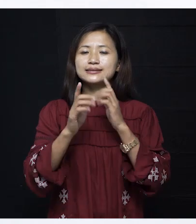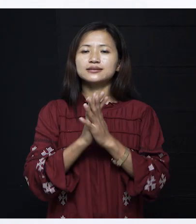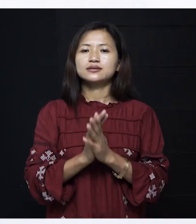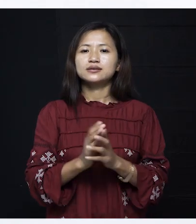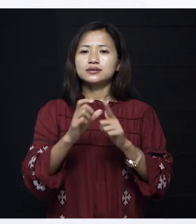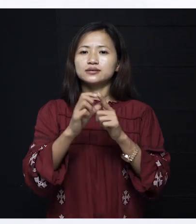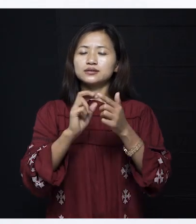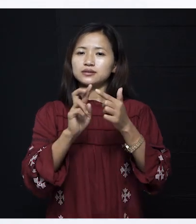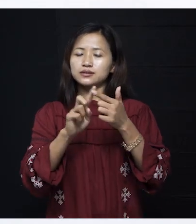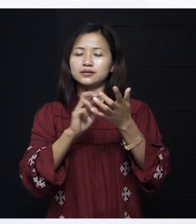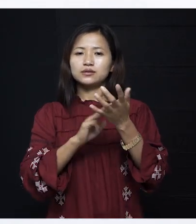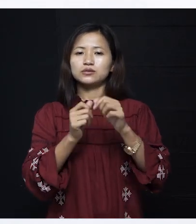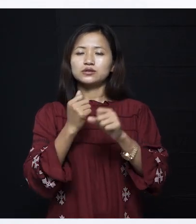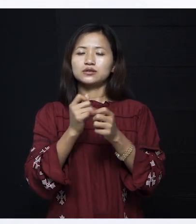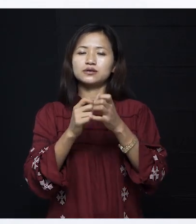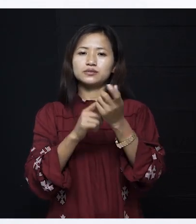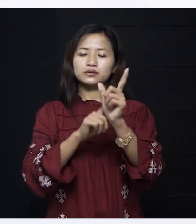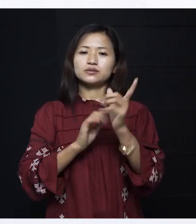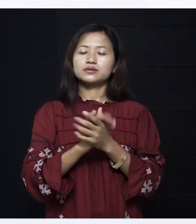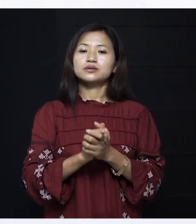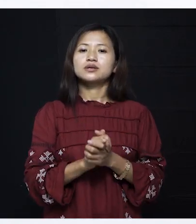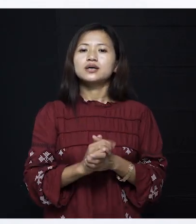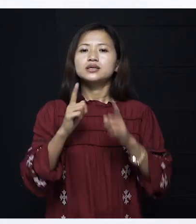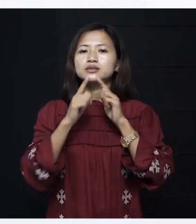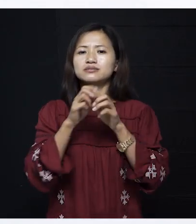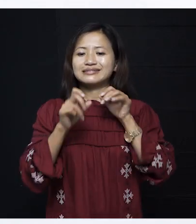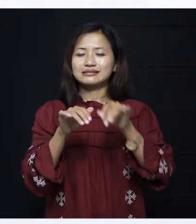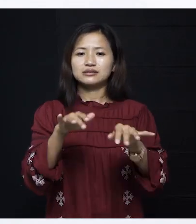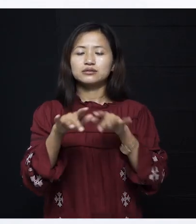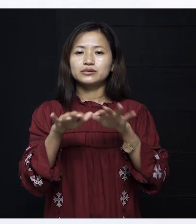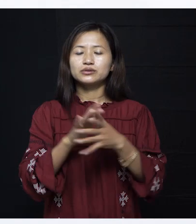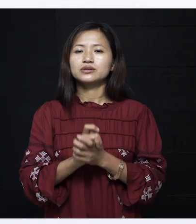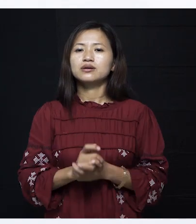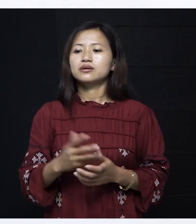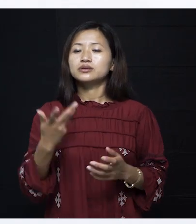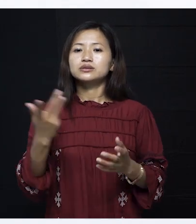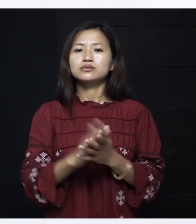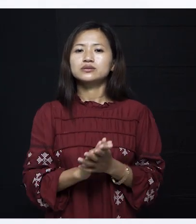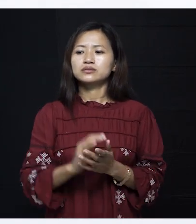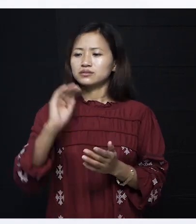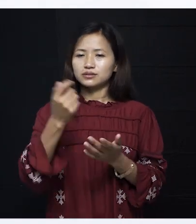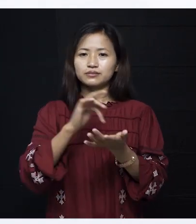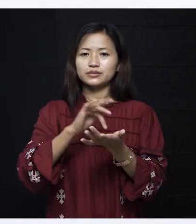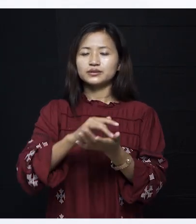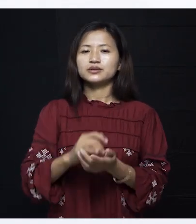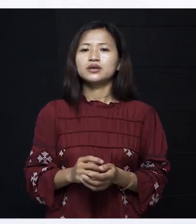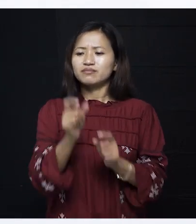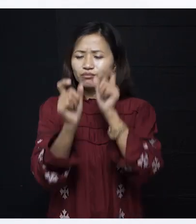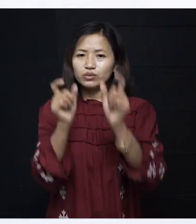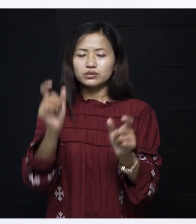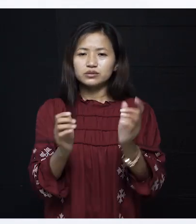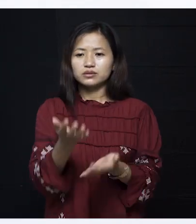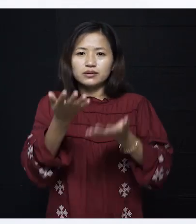about demography. Then we have also discussed about the distribution. That is why in some places, population is